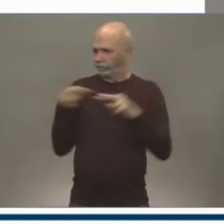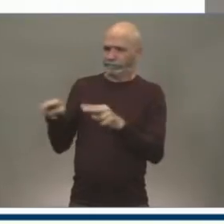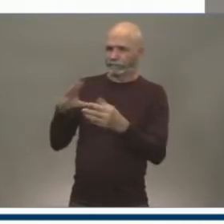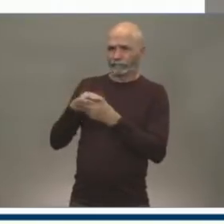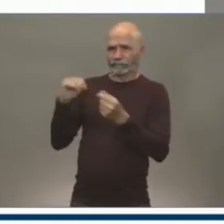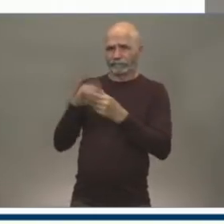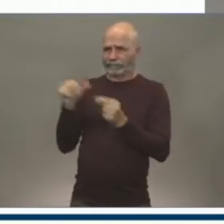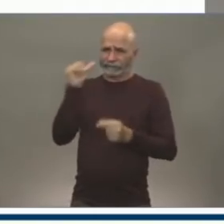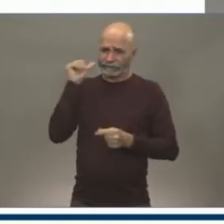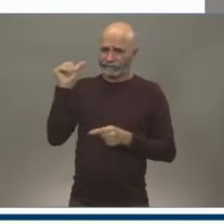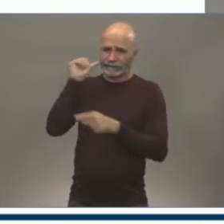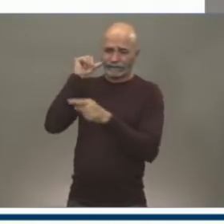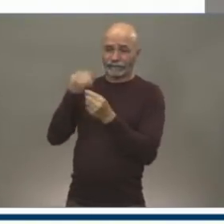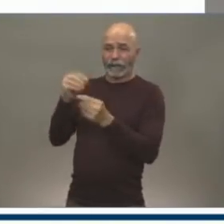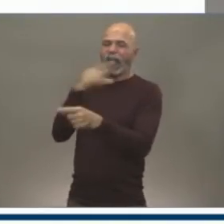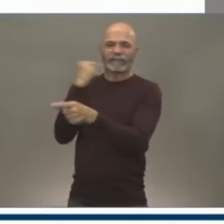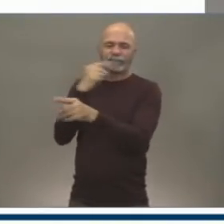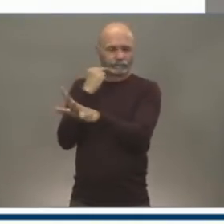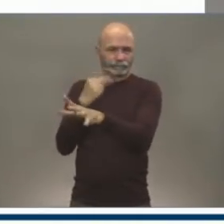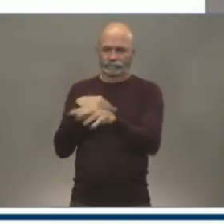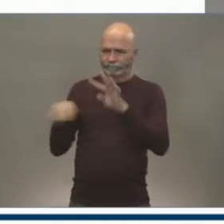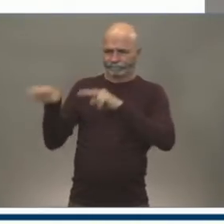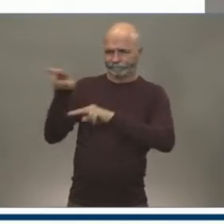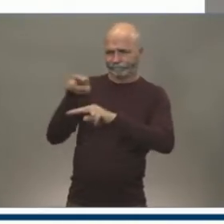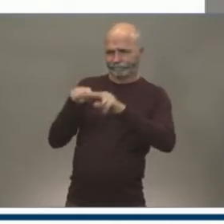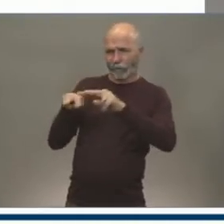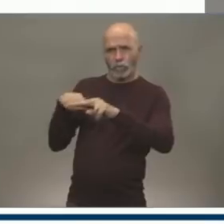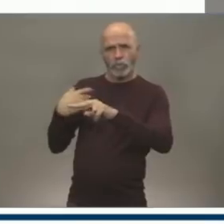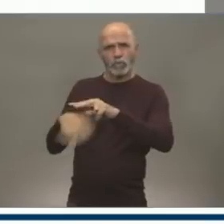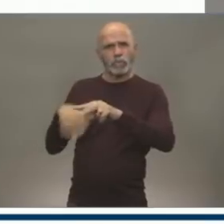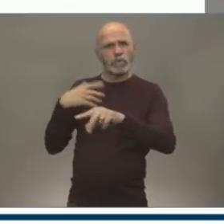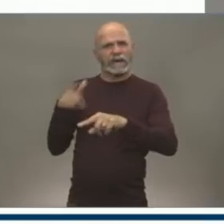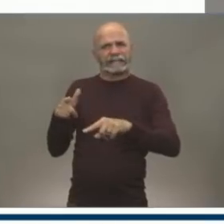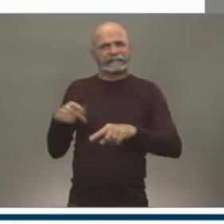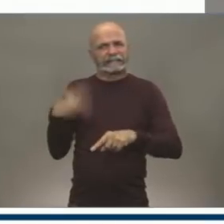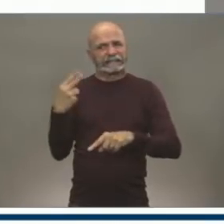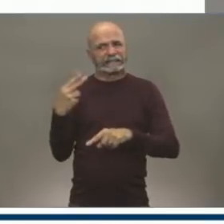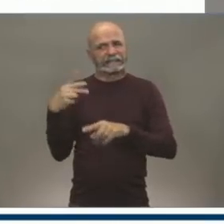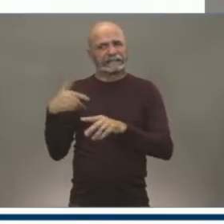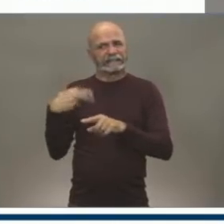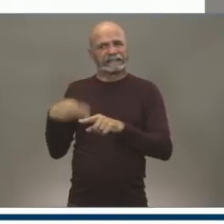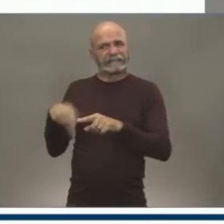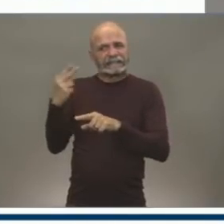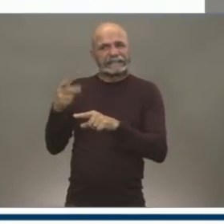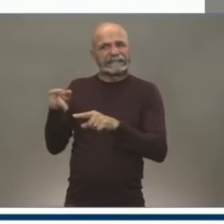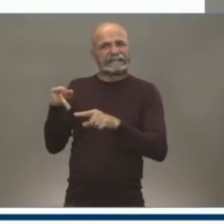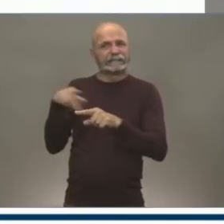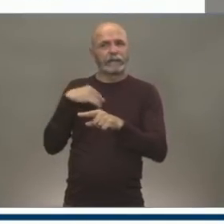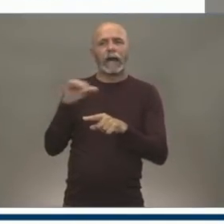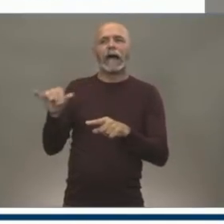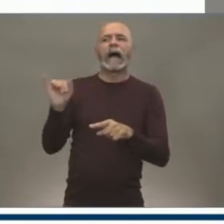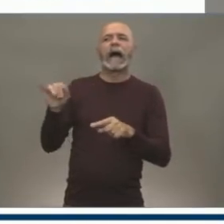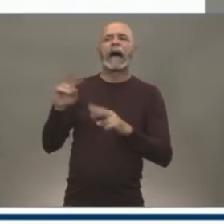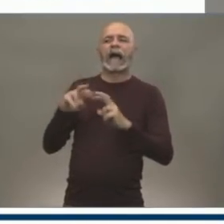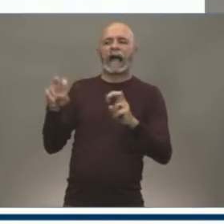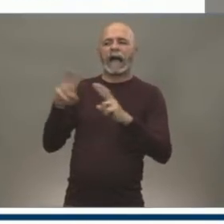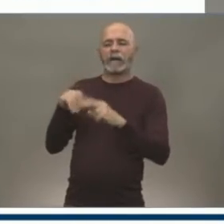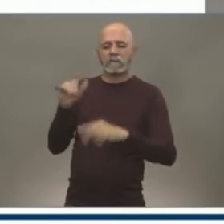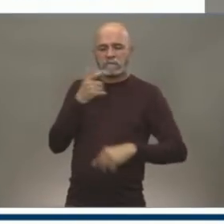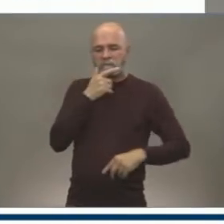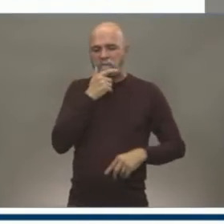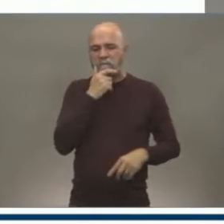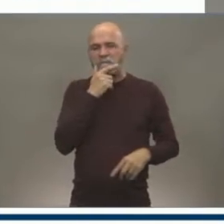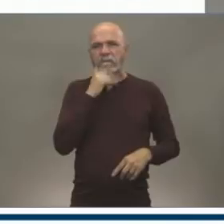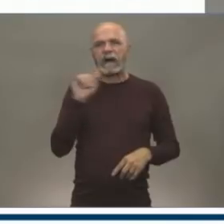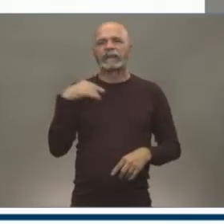lot of support for us, and they're really looking at it as something that they can learn on. So this model is actually leading the way in many